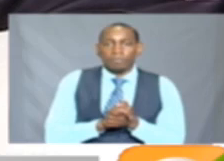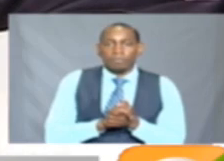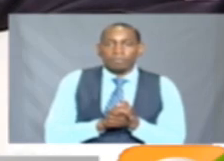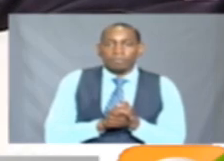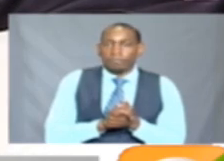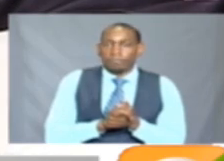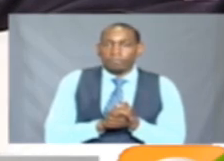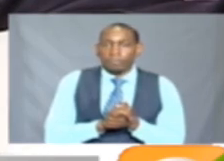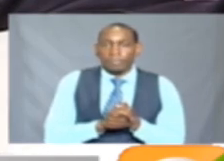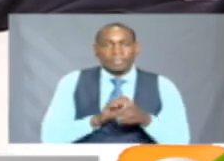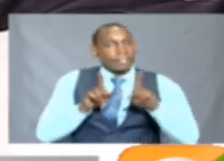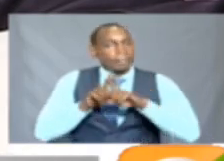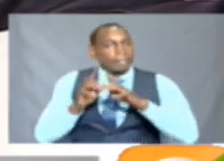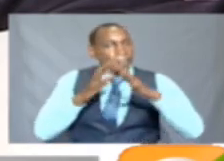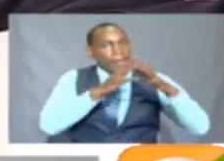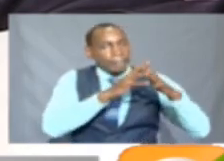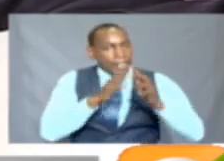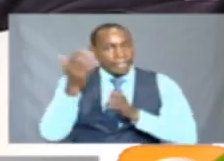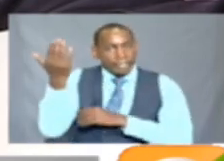if you're to look to America,